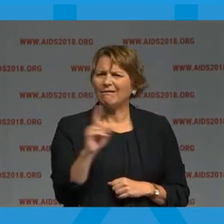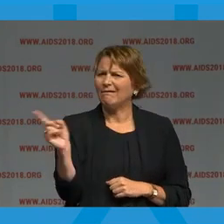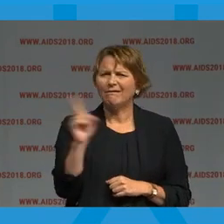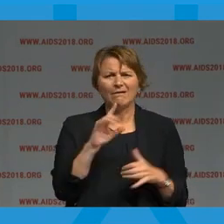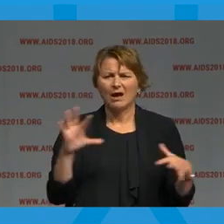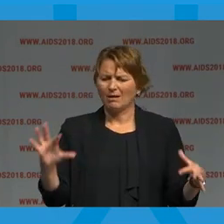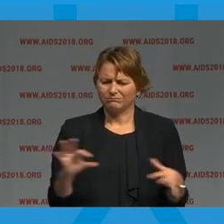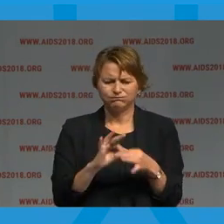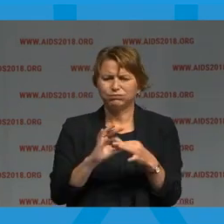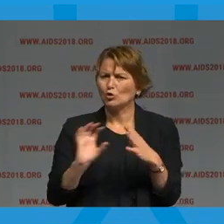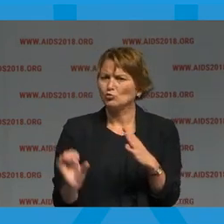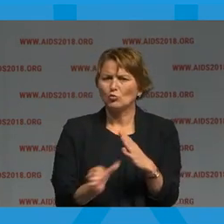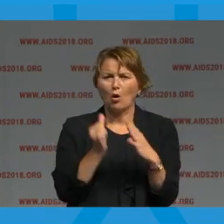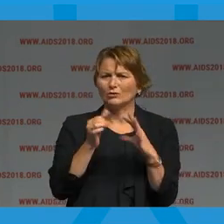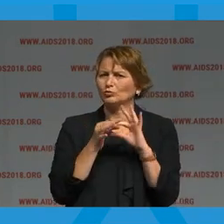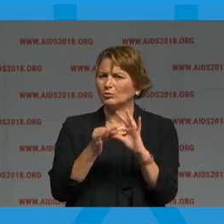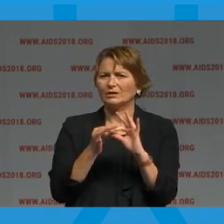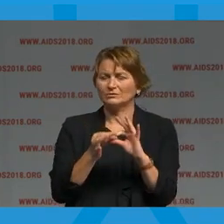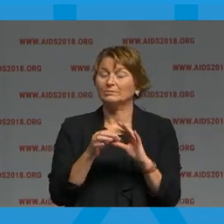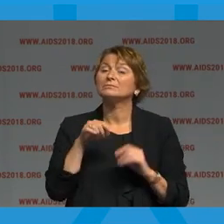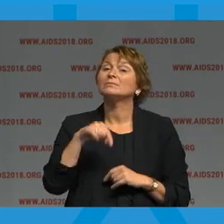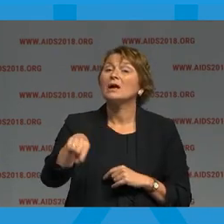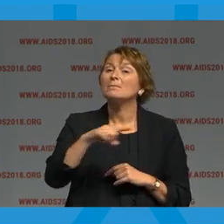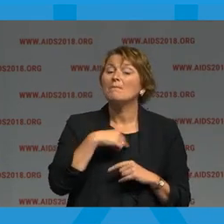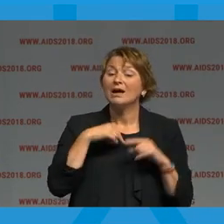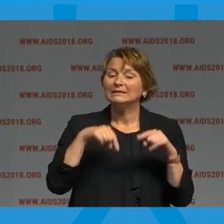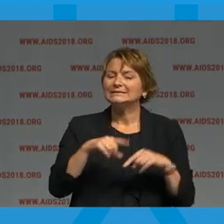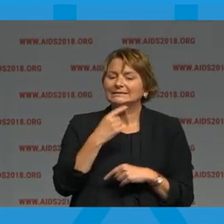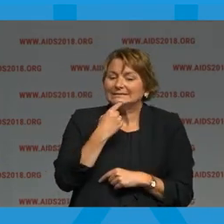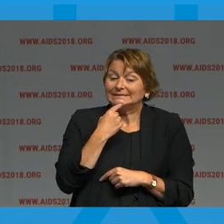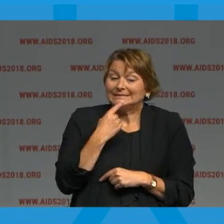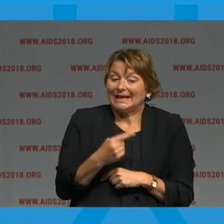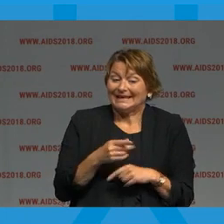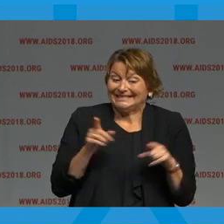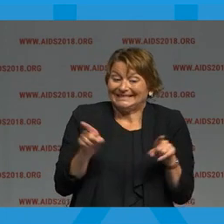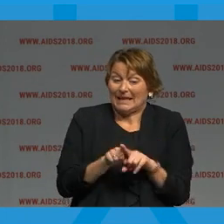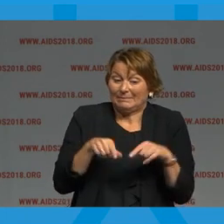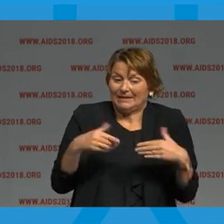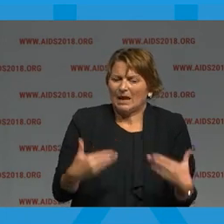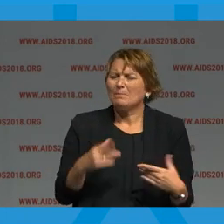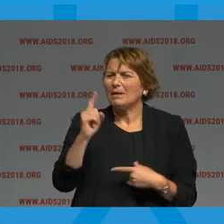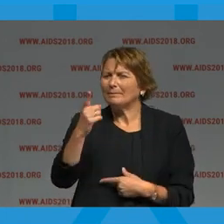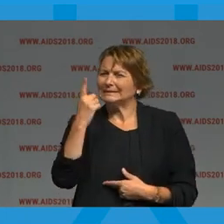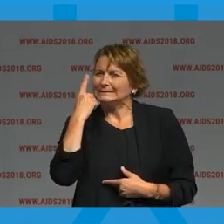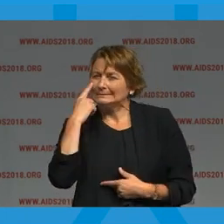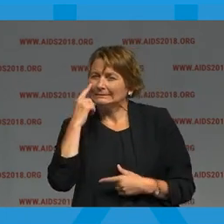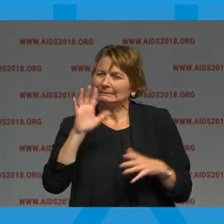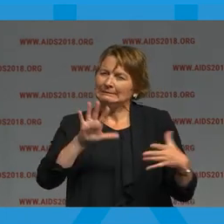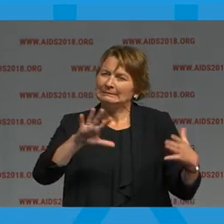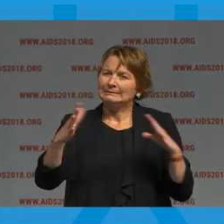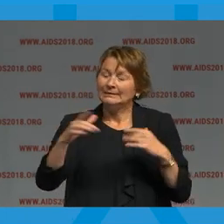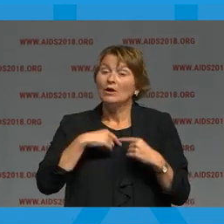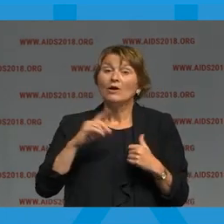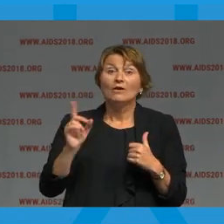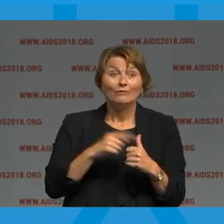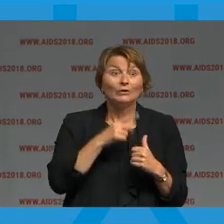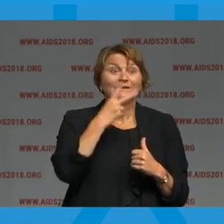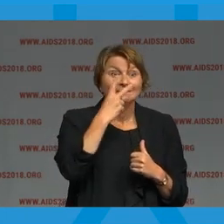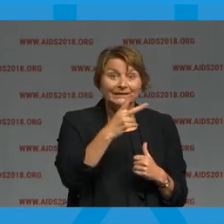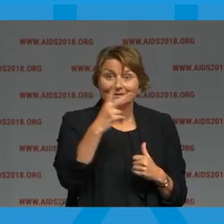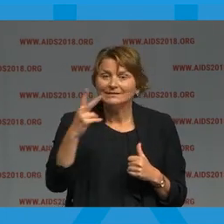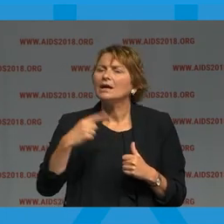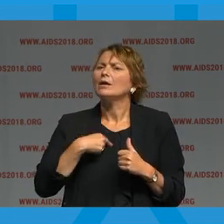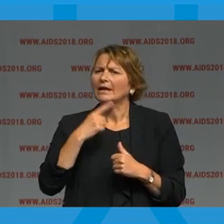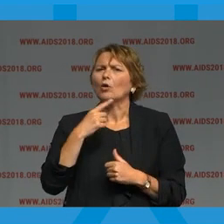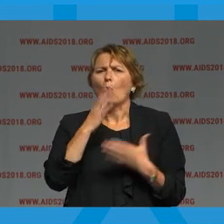relationship. I'm not saying that this is the case with dolutegravir. I'm just saying we need to be cautious in interpreting the first signals we have seen in